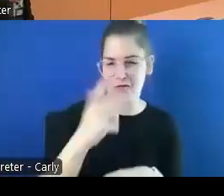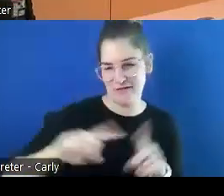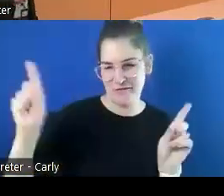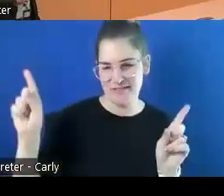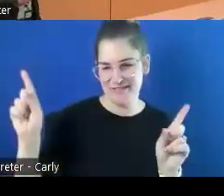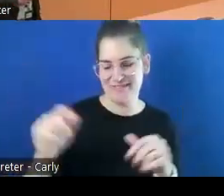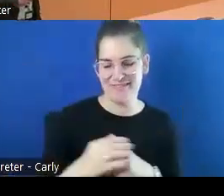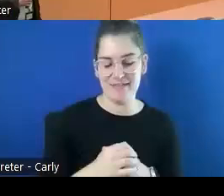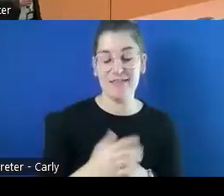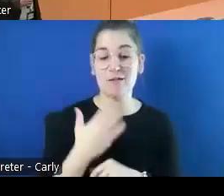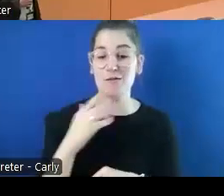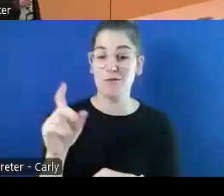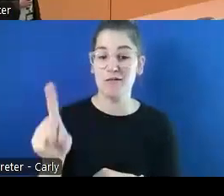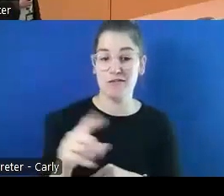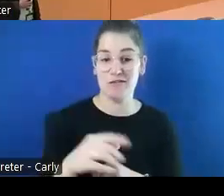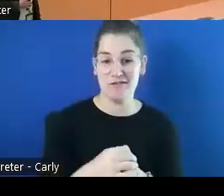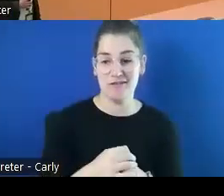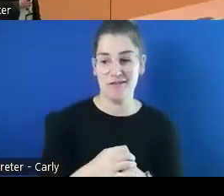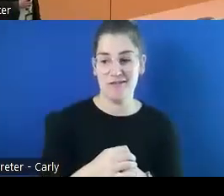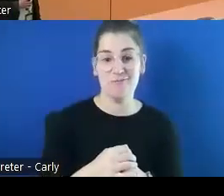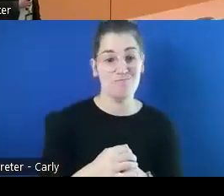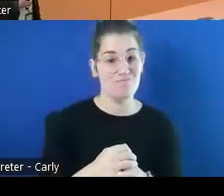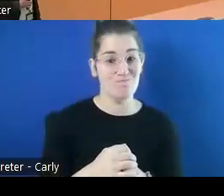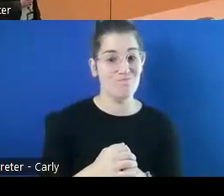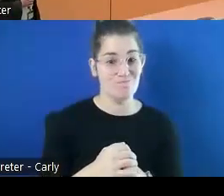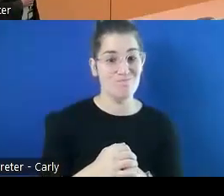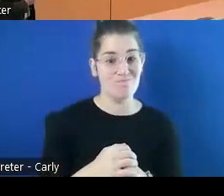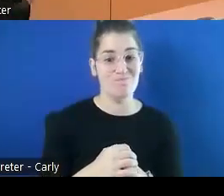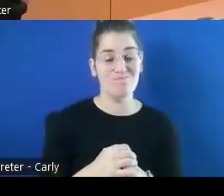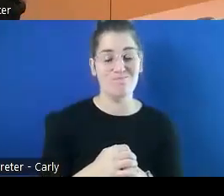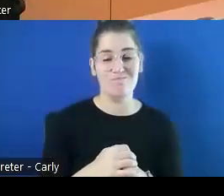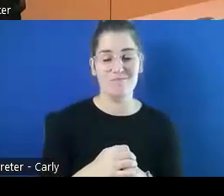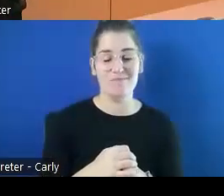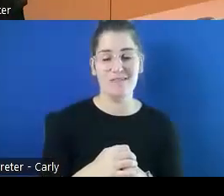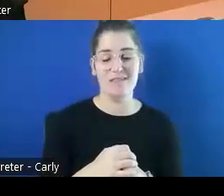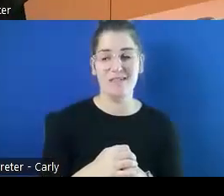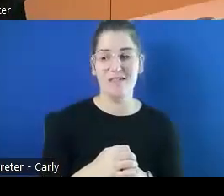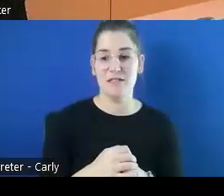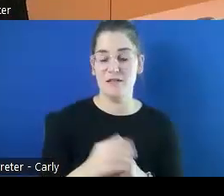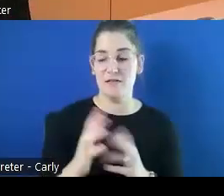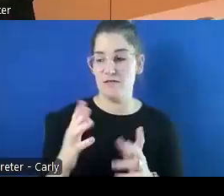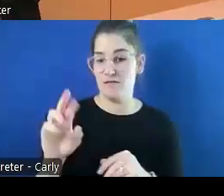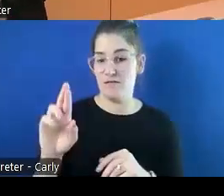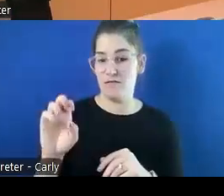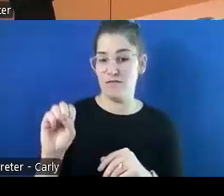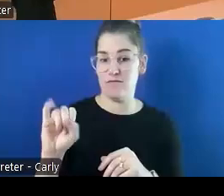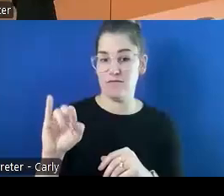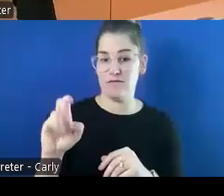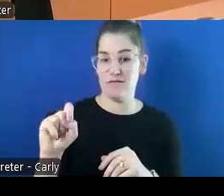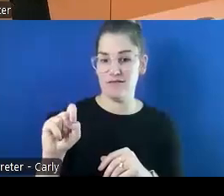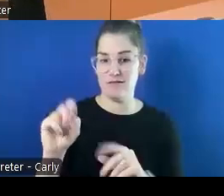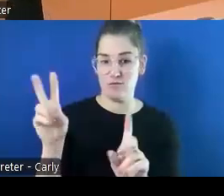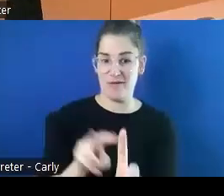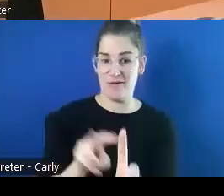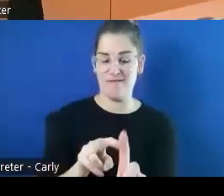it's a good question. It's a good question. And I think from our residents' perspective, right, that